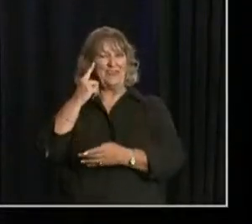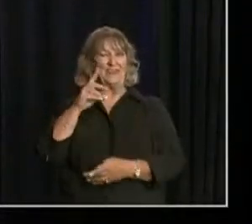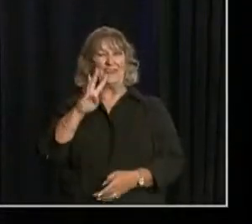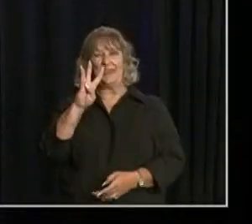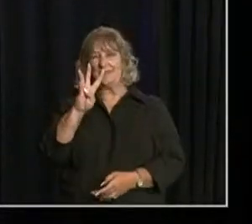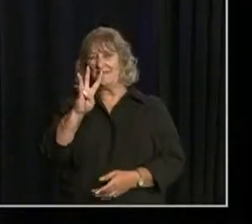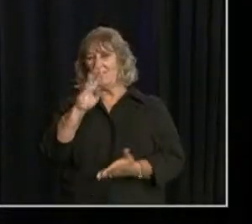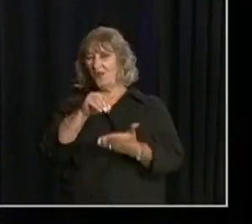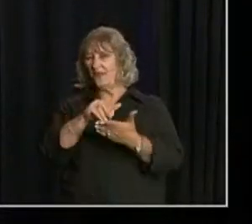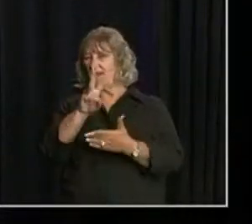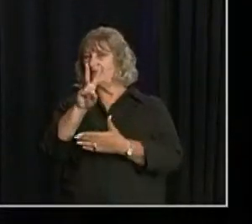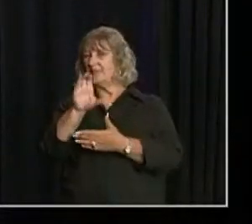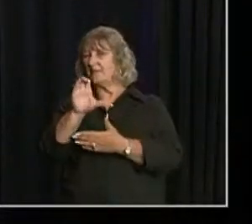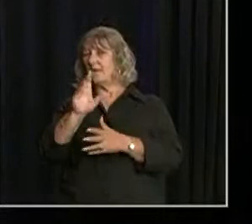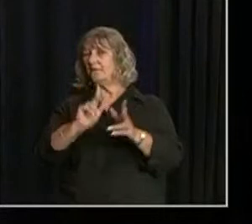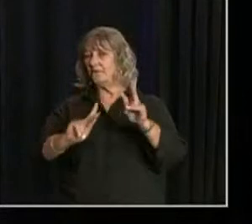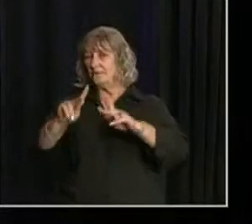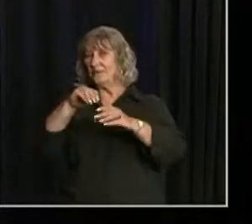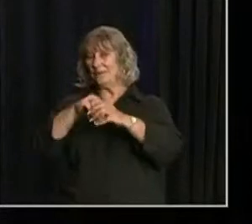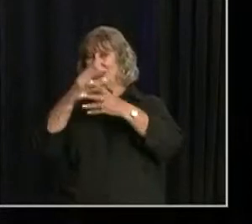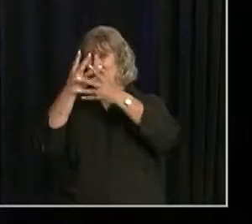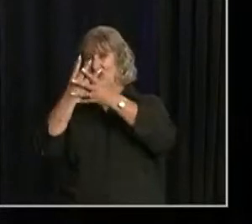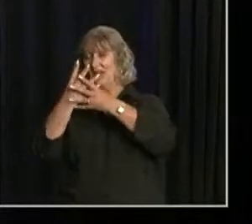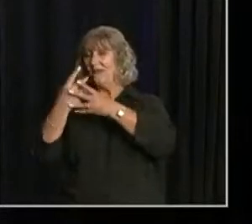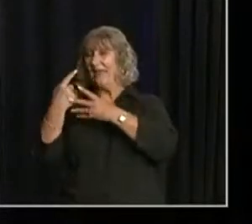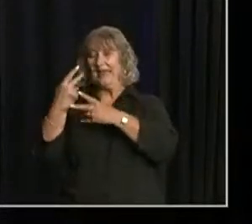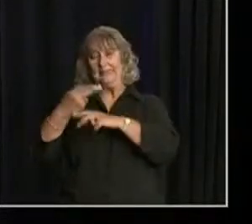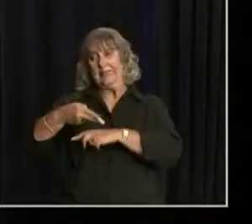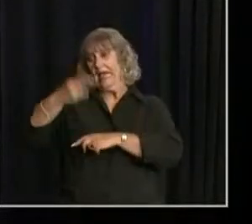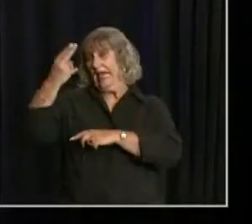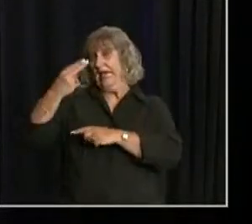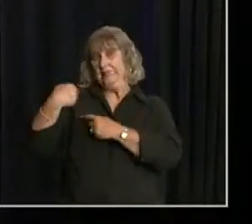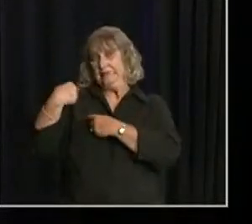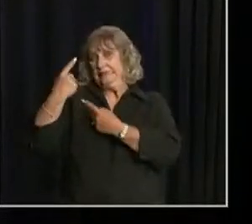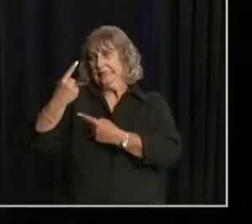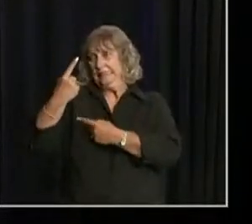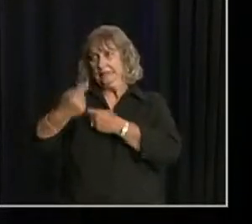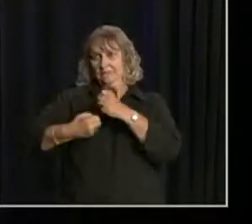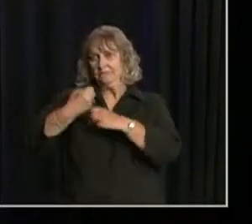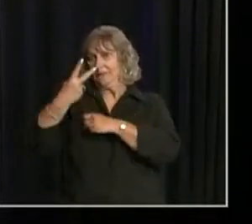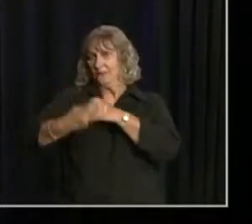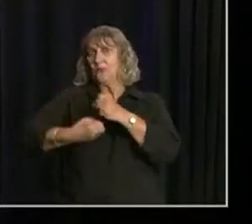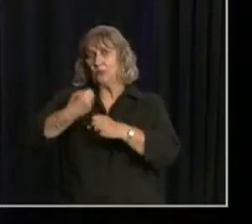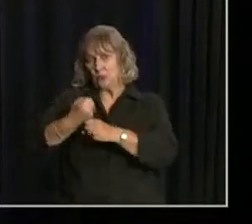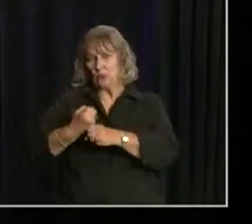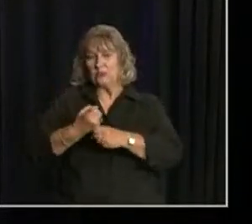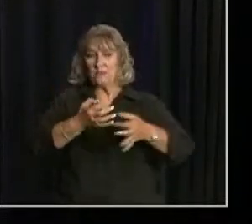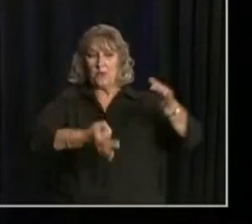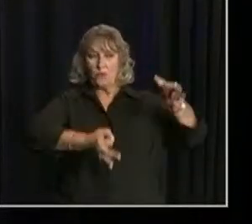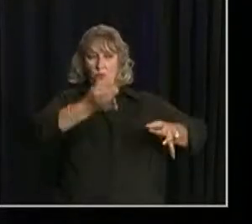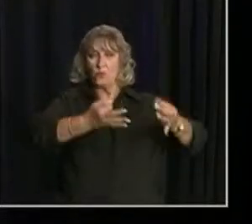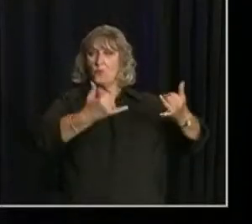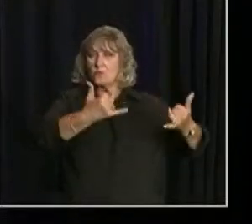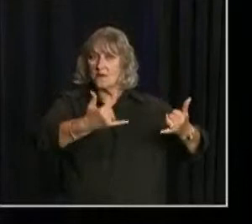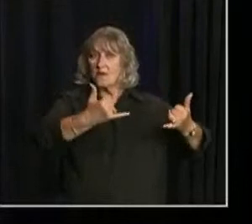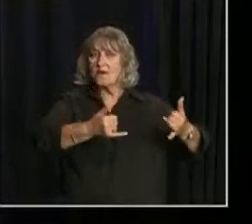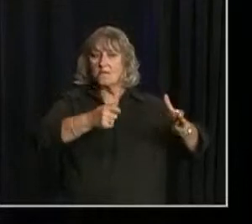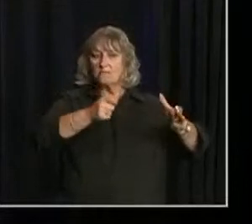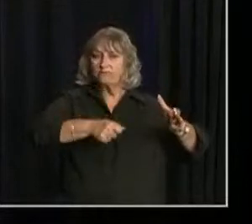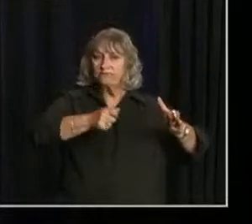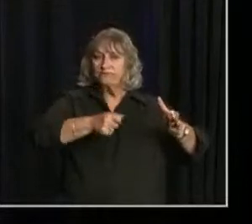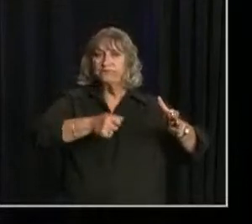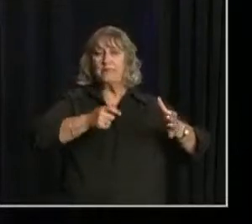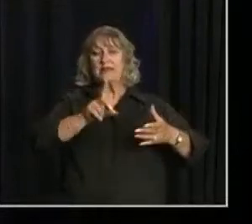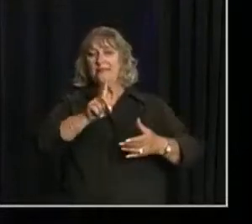jail population, which is the highest it's been over the last few years. So the courts, everybody's working the best they can, the